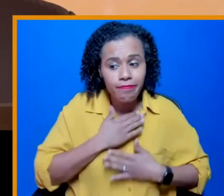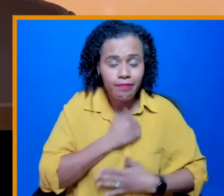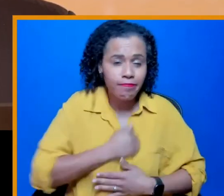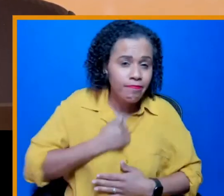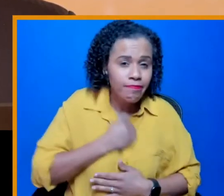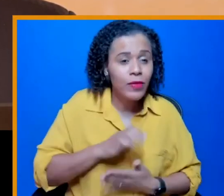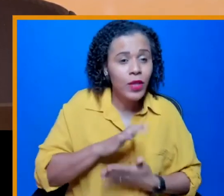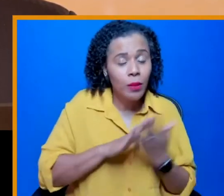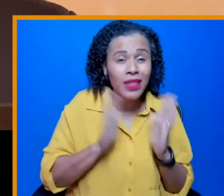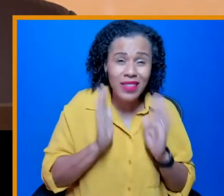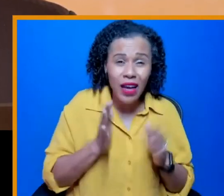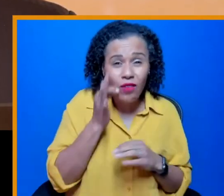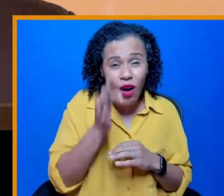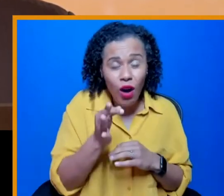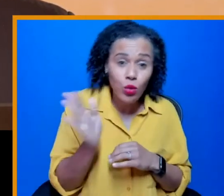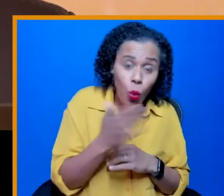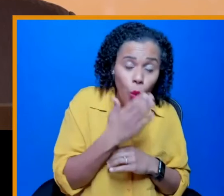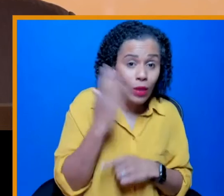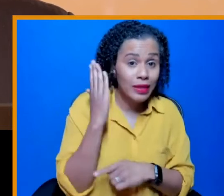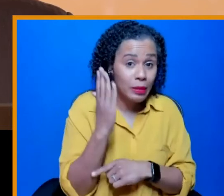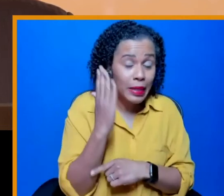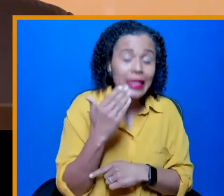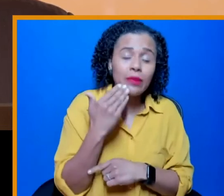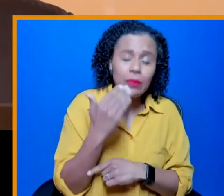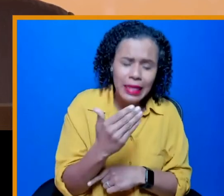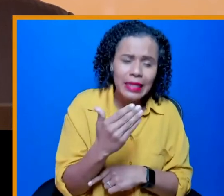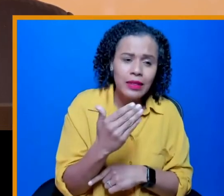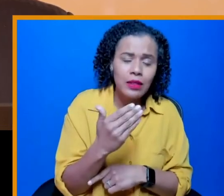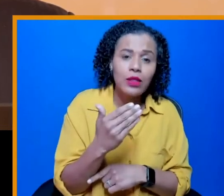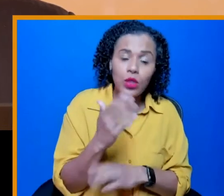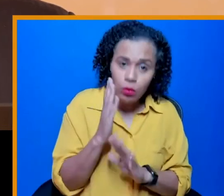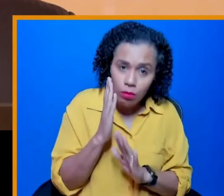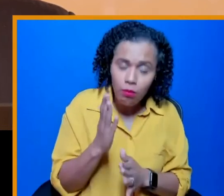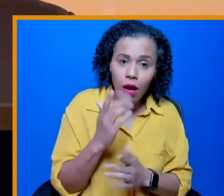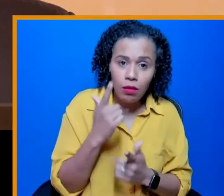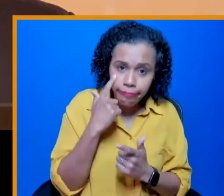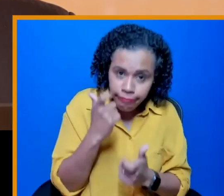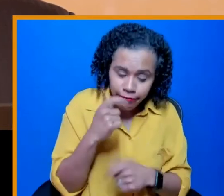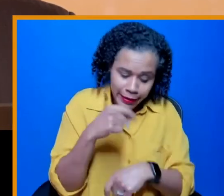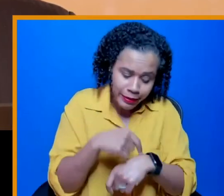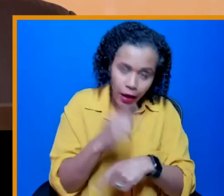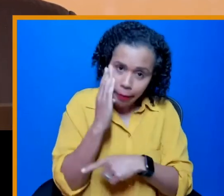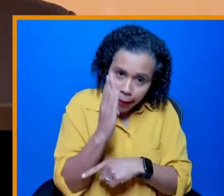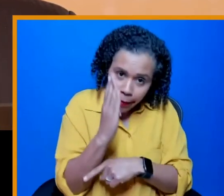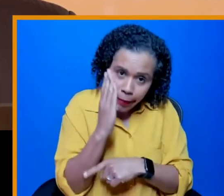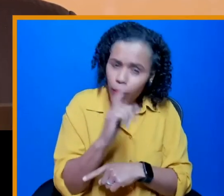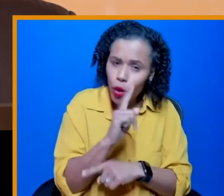ask you all speakers in this debate, to take particular care to keep the time.